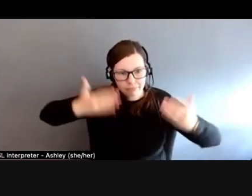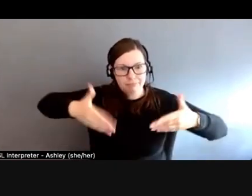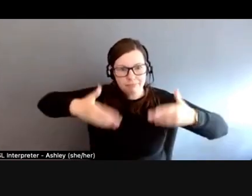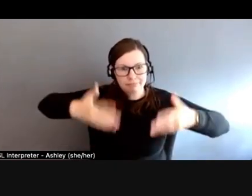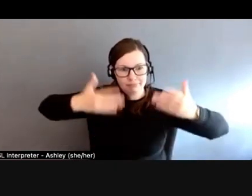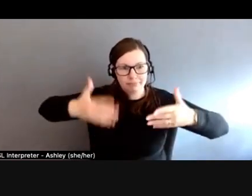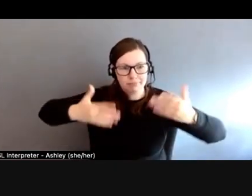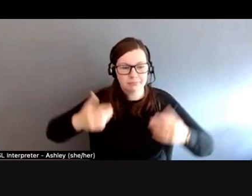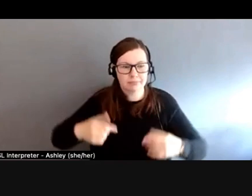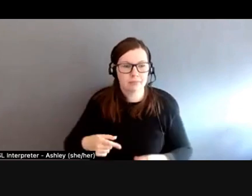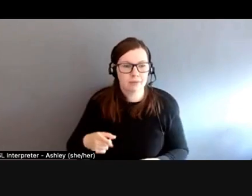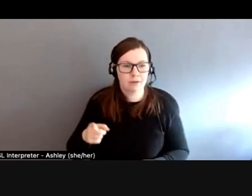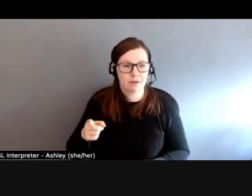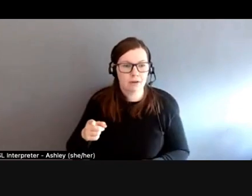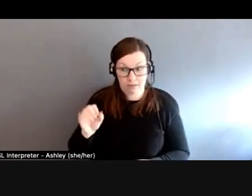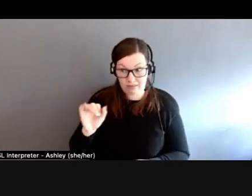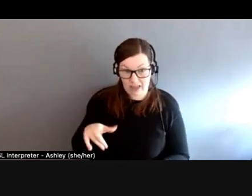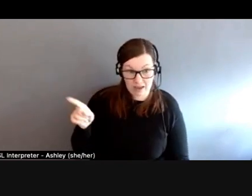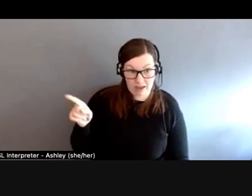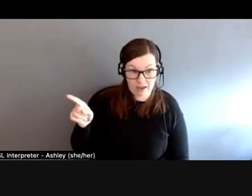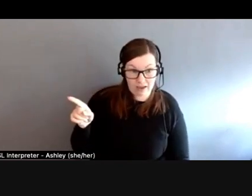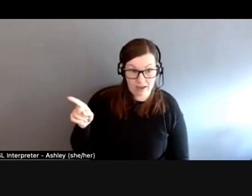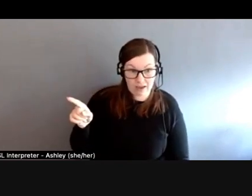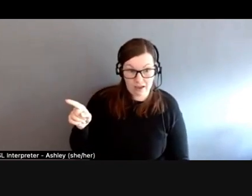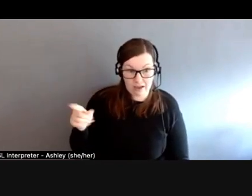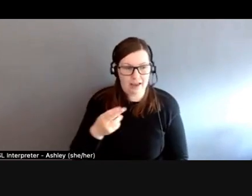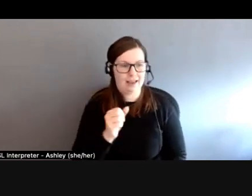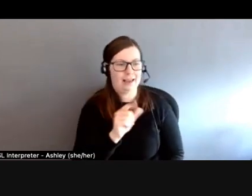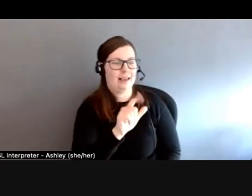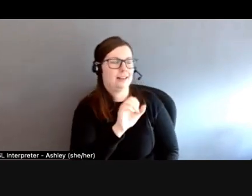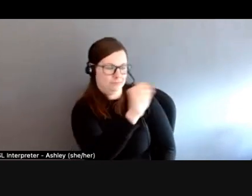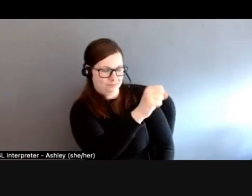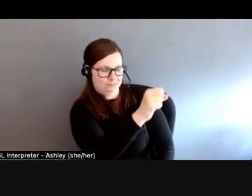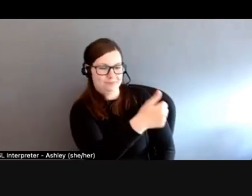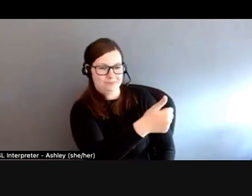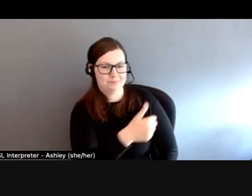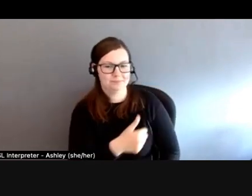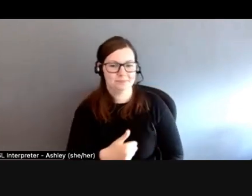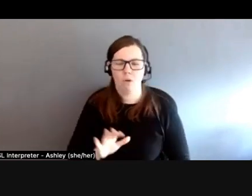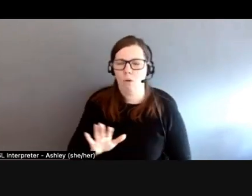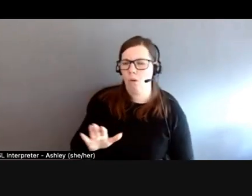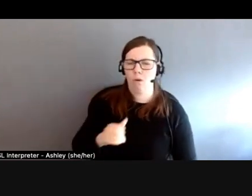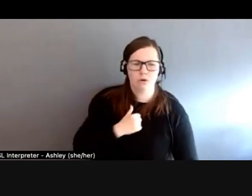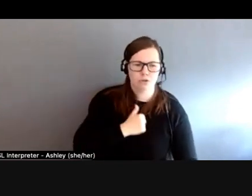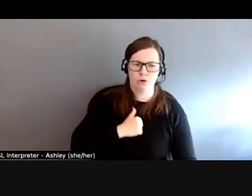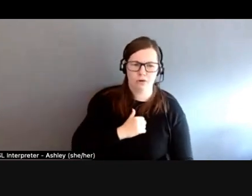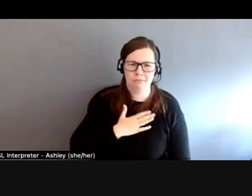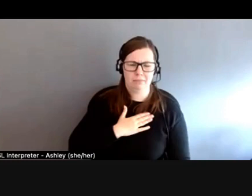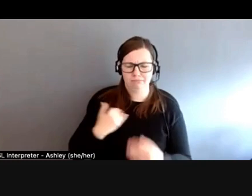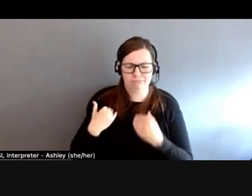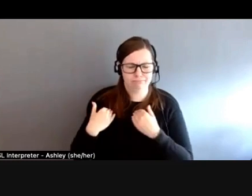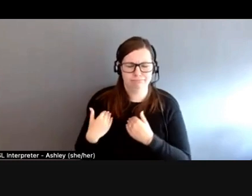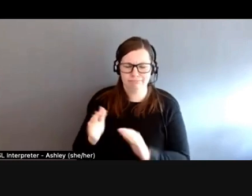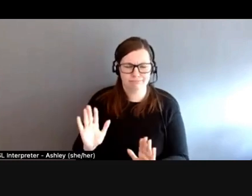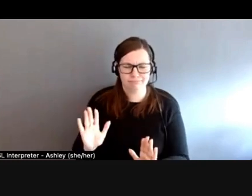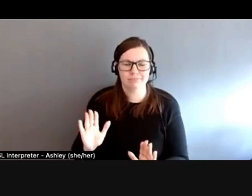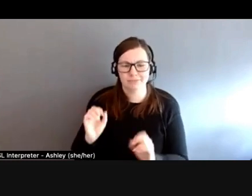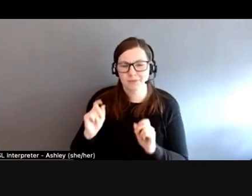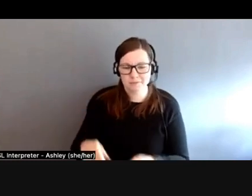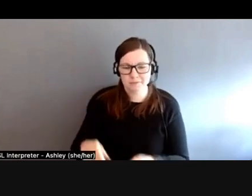Is that the slide? Yeah. Yeah, okay. Sorry, that's our fault. That's okay. Okay, thank you.